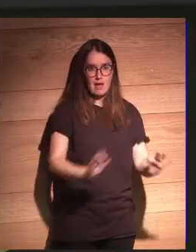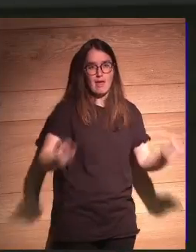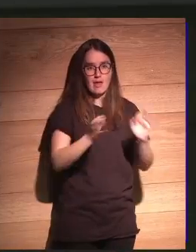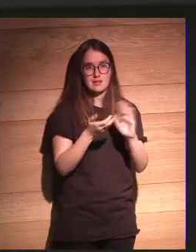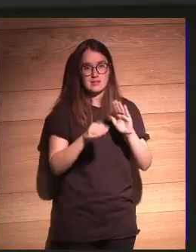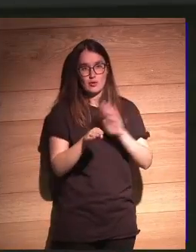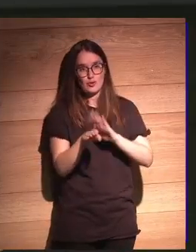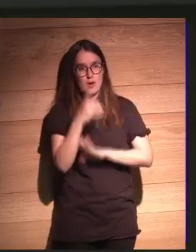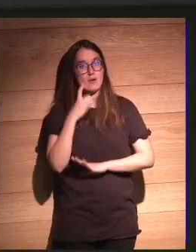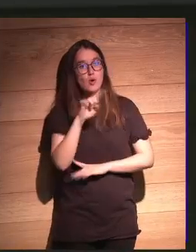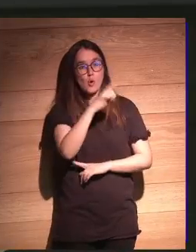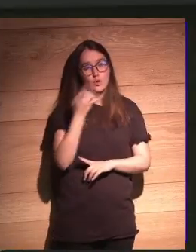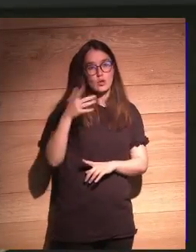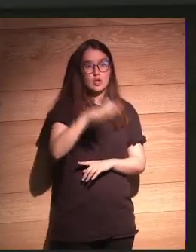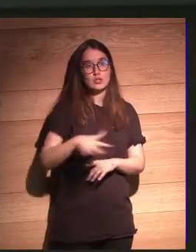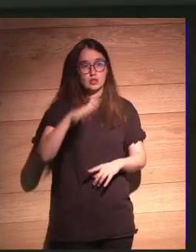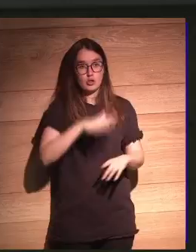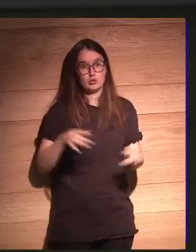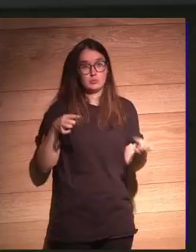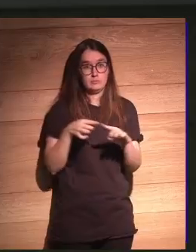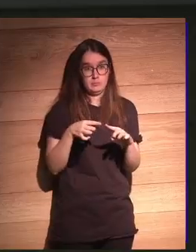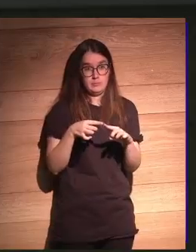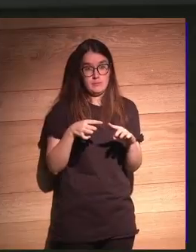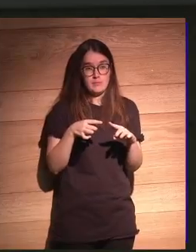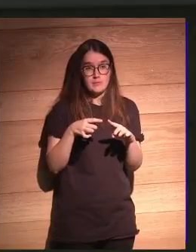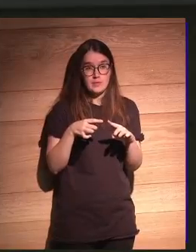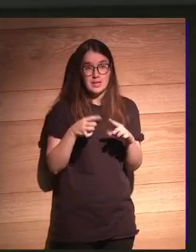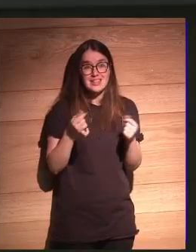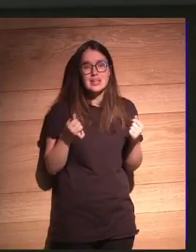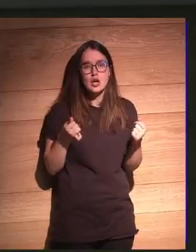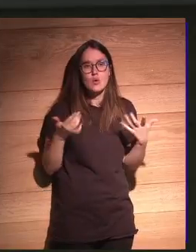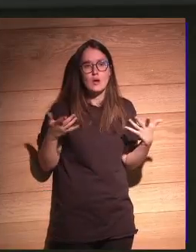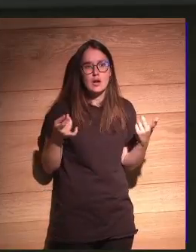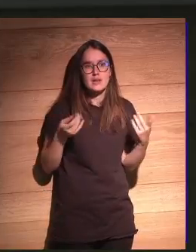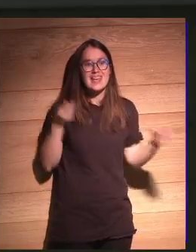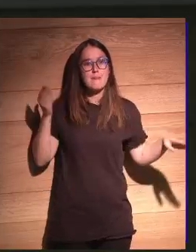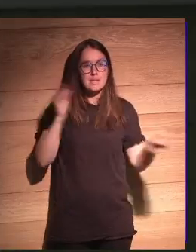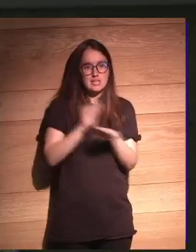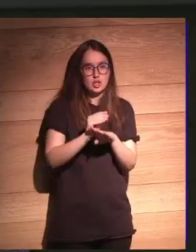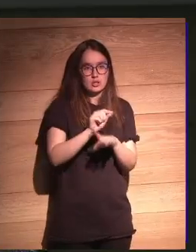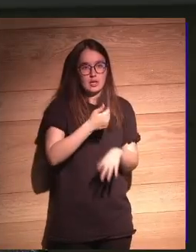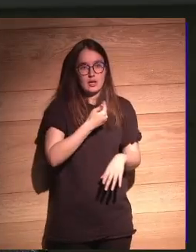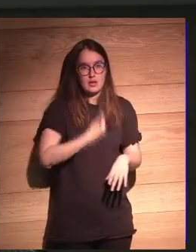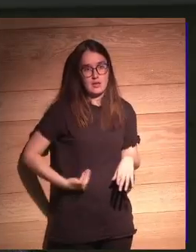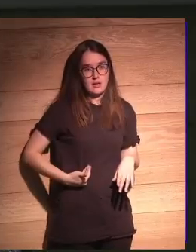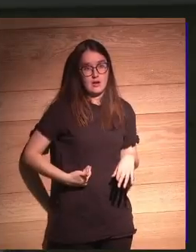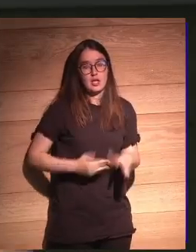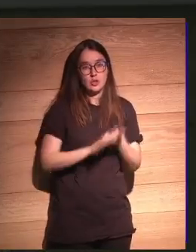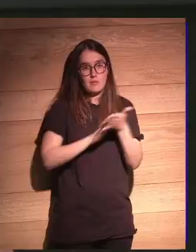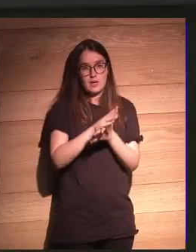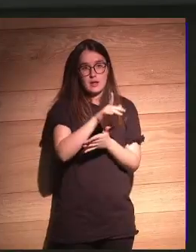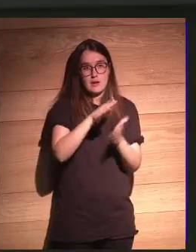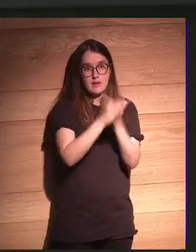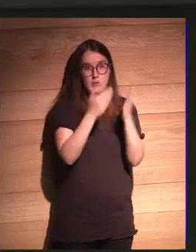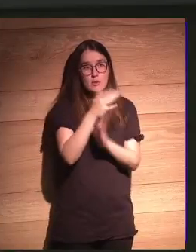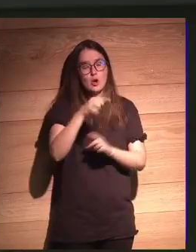more profitable. They would lose money if it's on the bank, so what they are doing is they're investing in real estate.